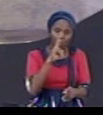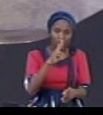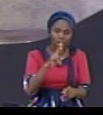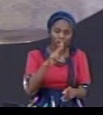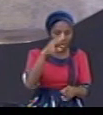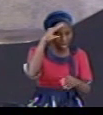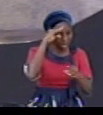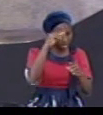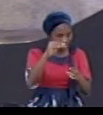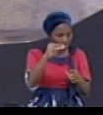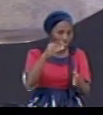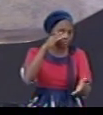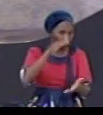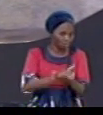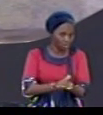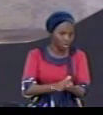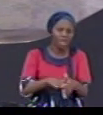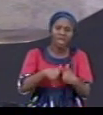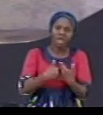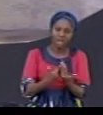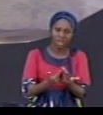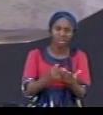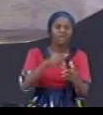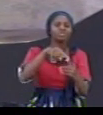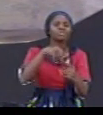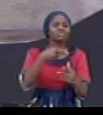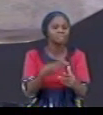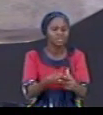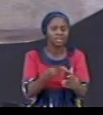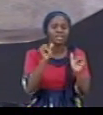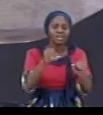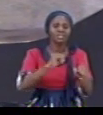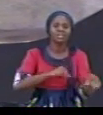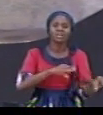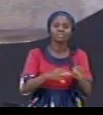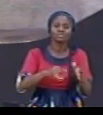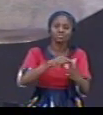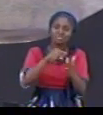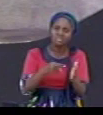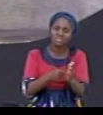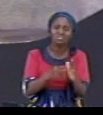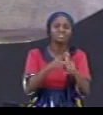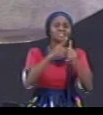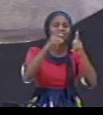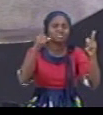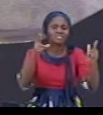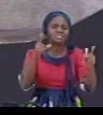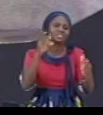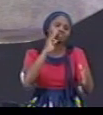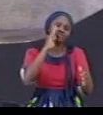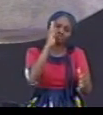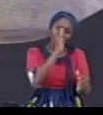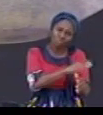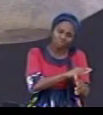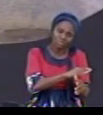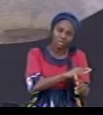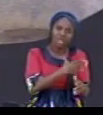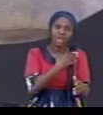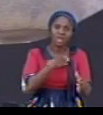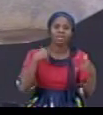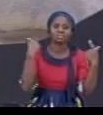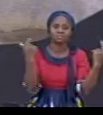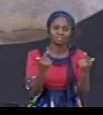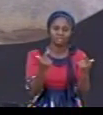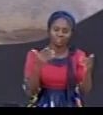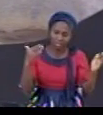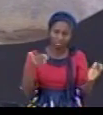wife. How then can I do this great wickedness and